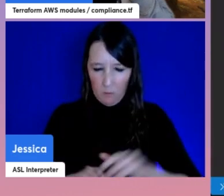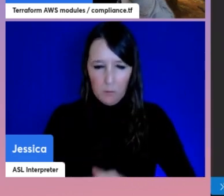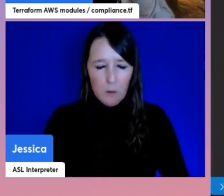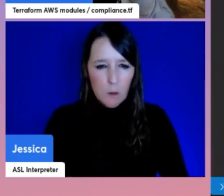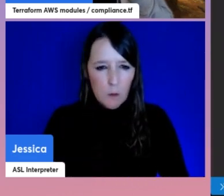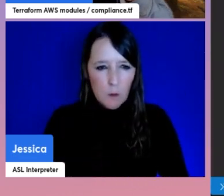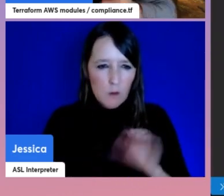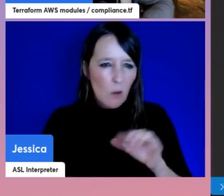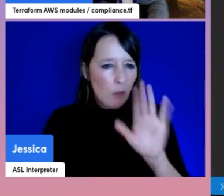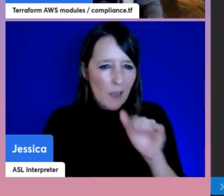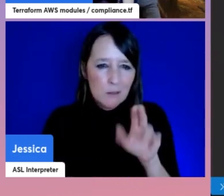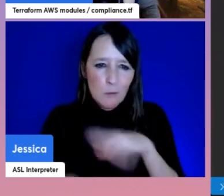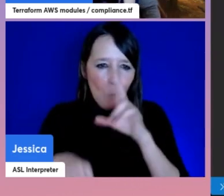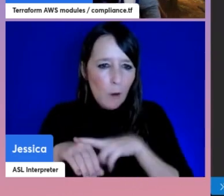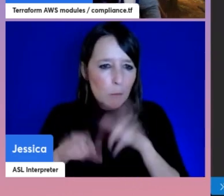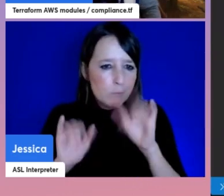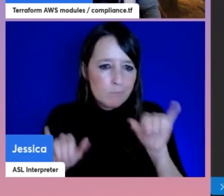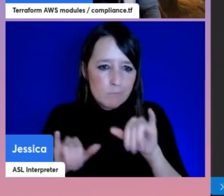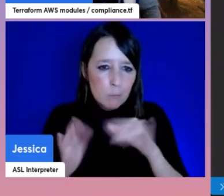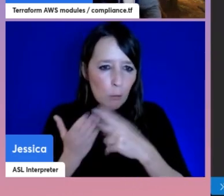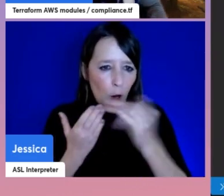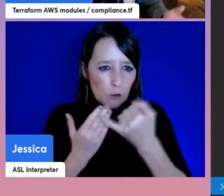typical project,